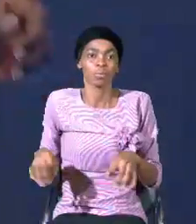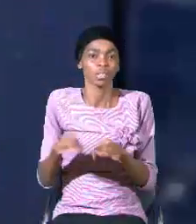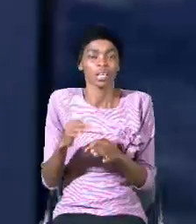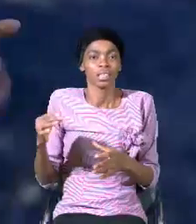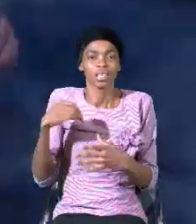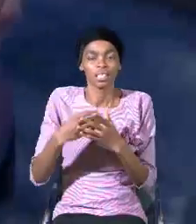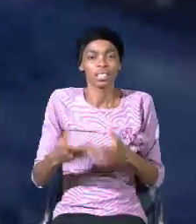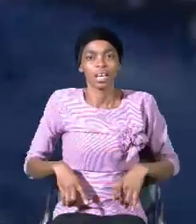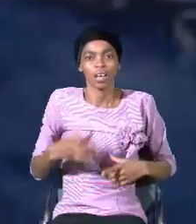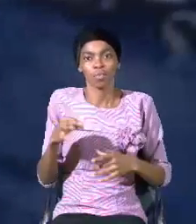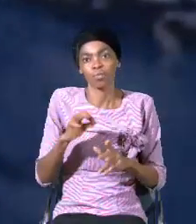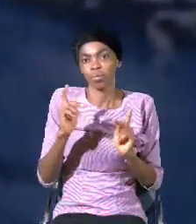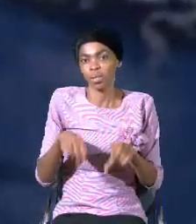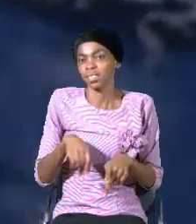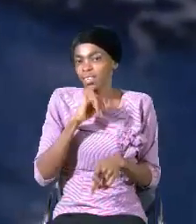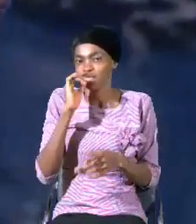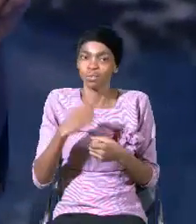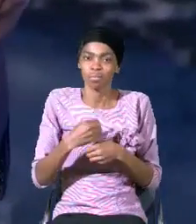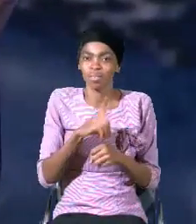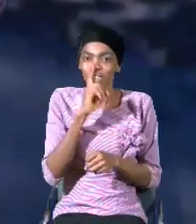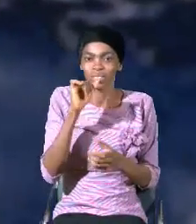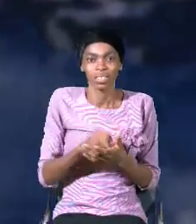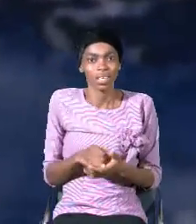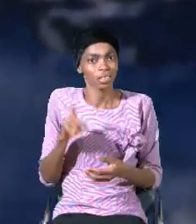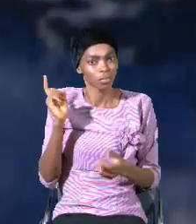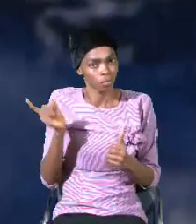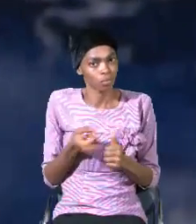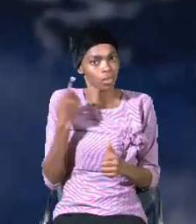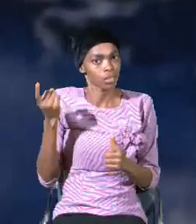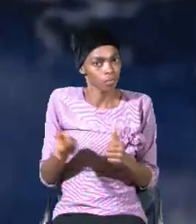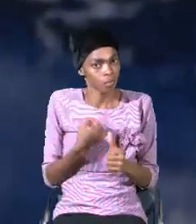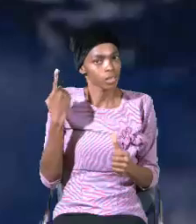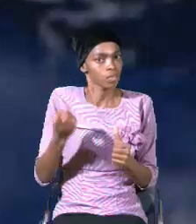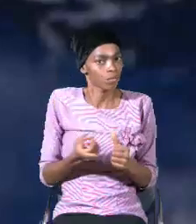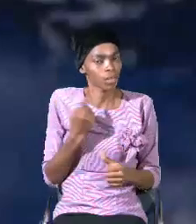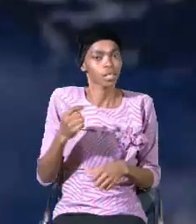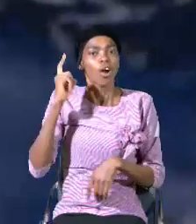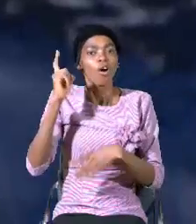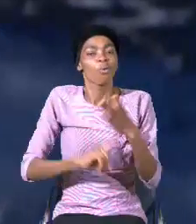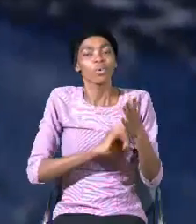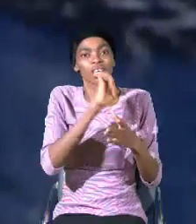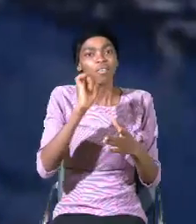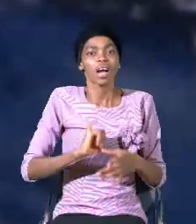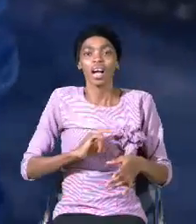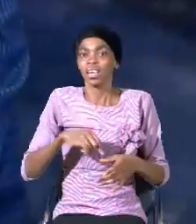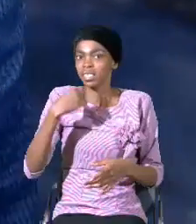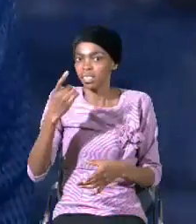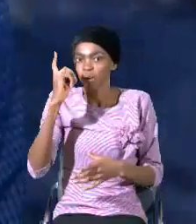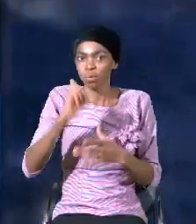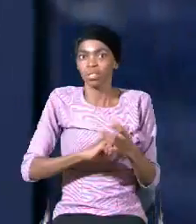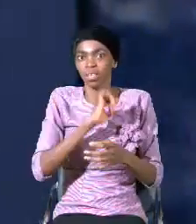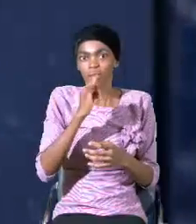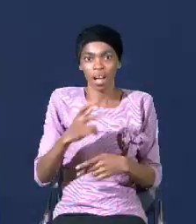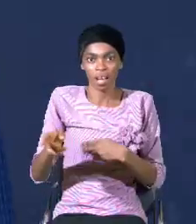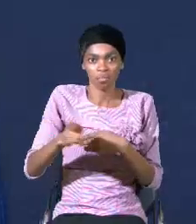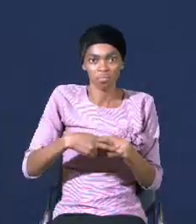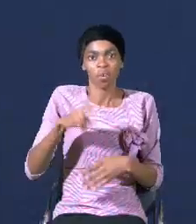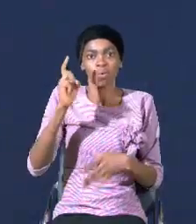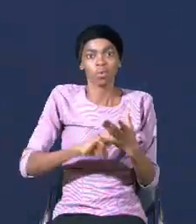that first of all, whatever I build, whatever I save, whatever I